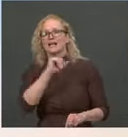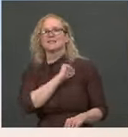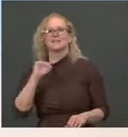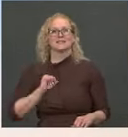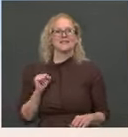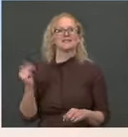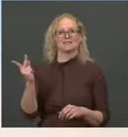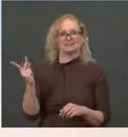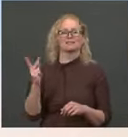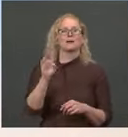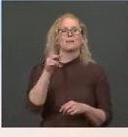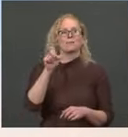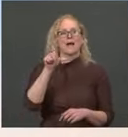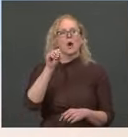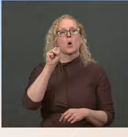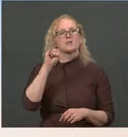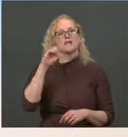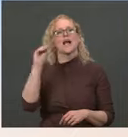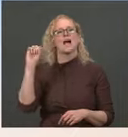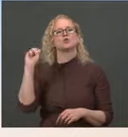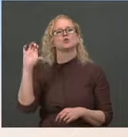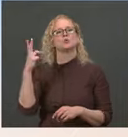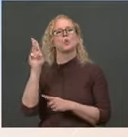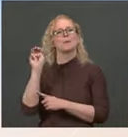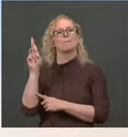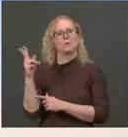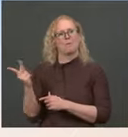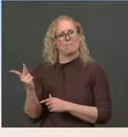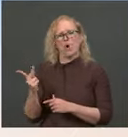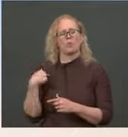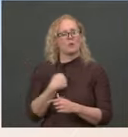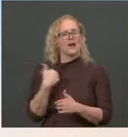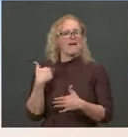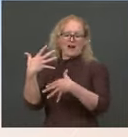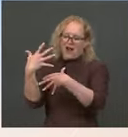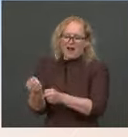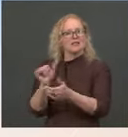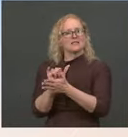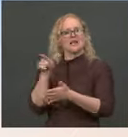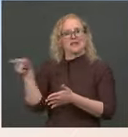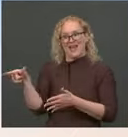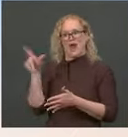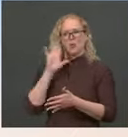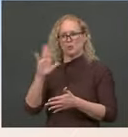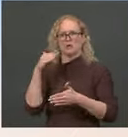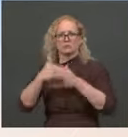leadership, and so I leave it to them on when this is going to get done. I just want to follow up on what you're saying about the